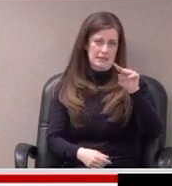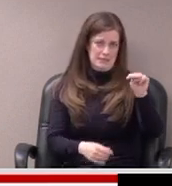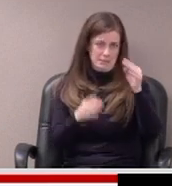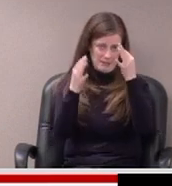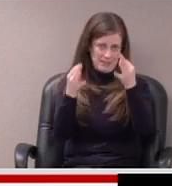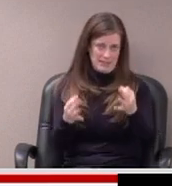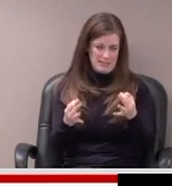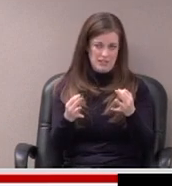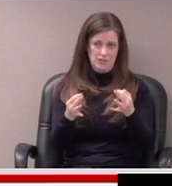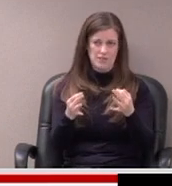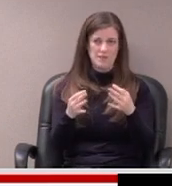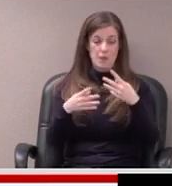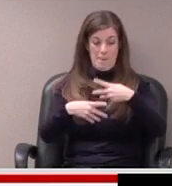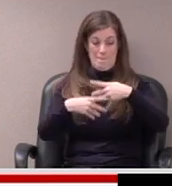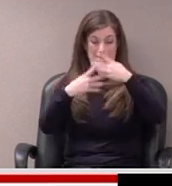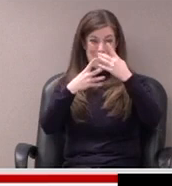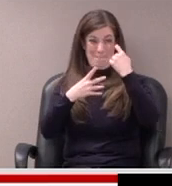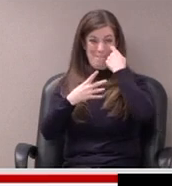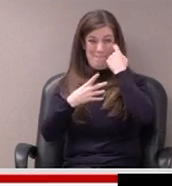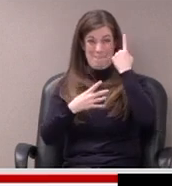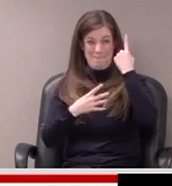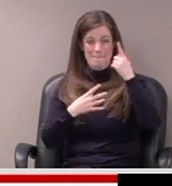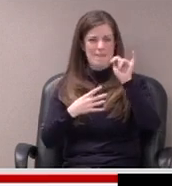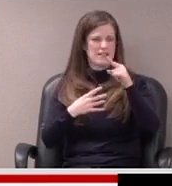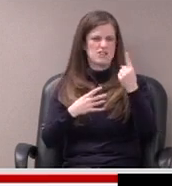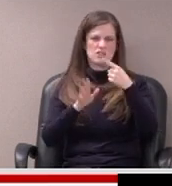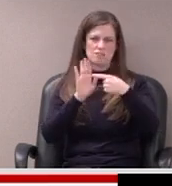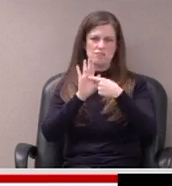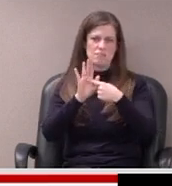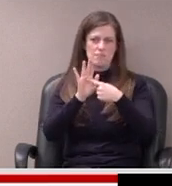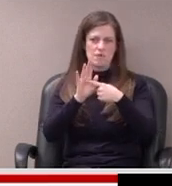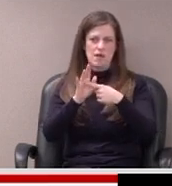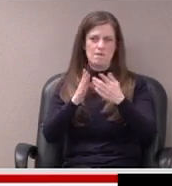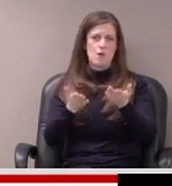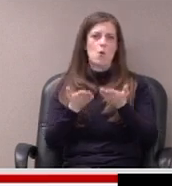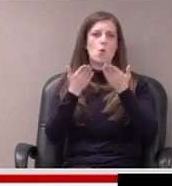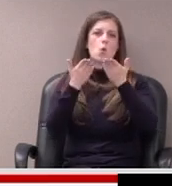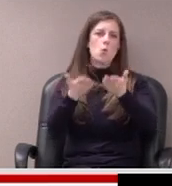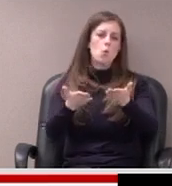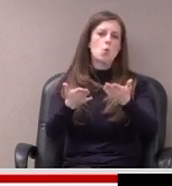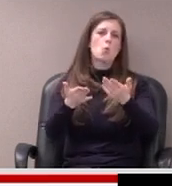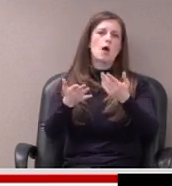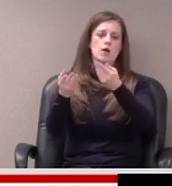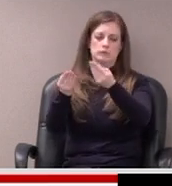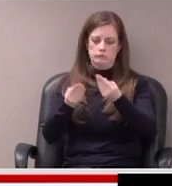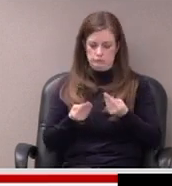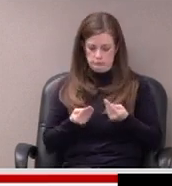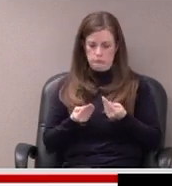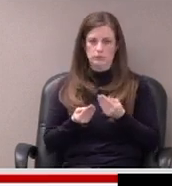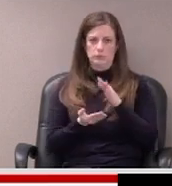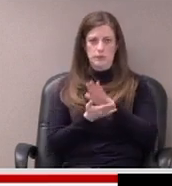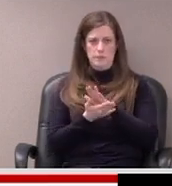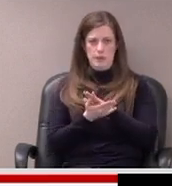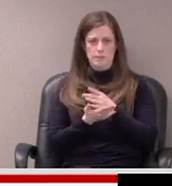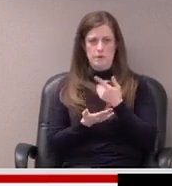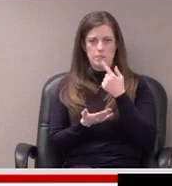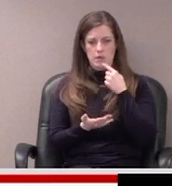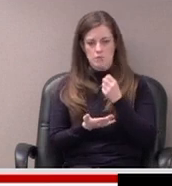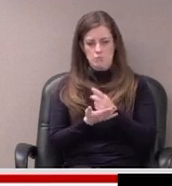This is just an example of the allocation that a school would receive. This, it is on